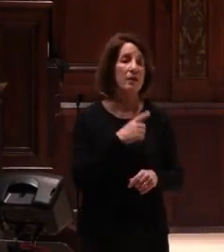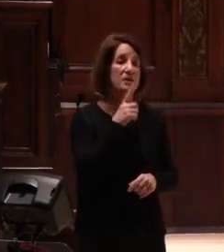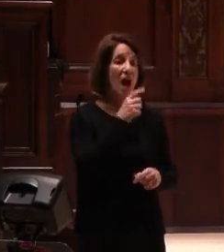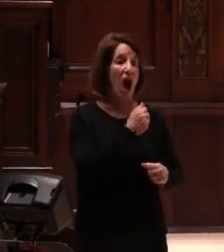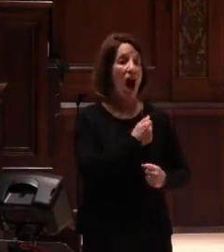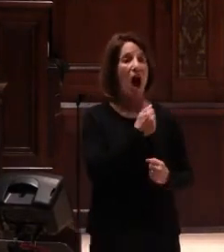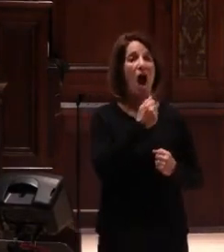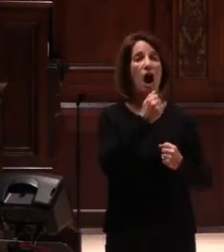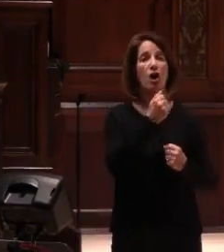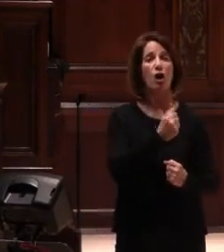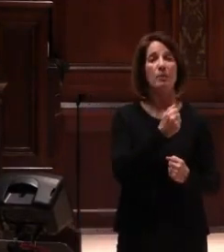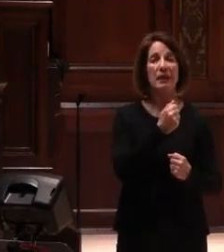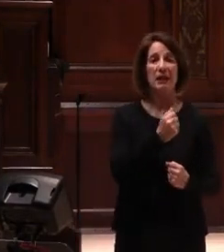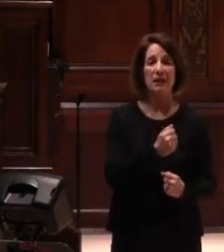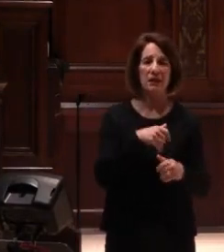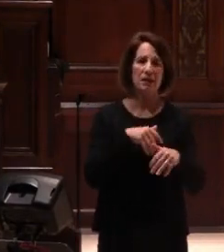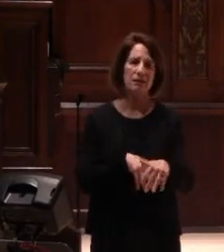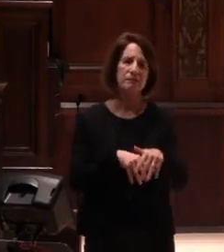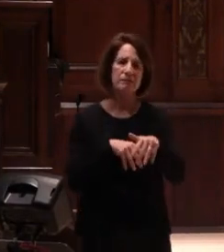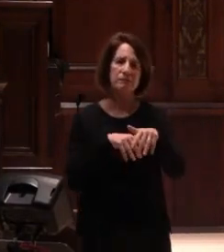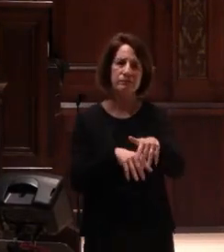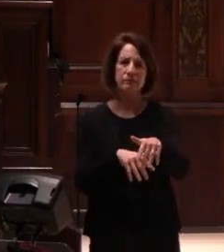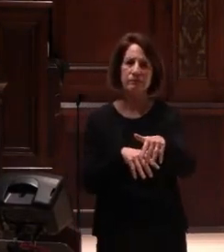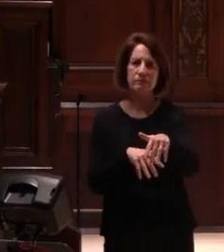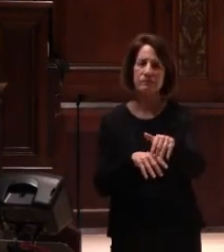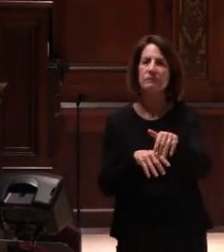There's an army